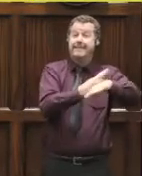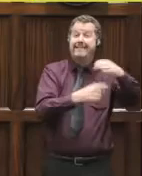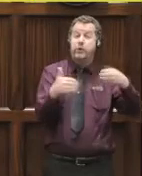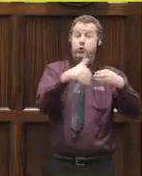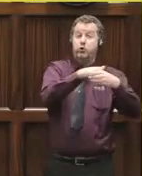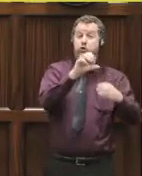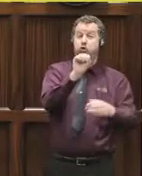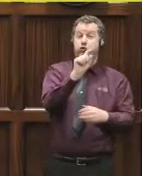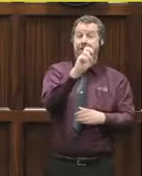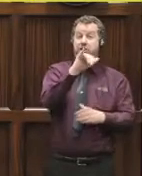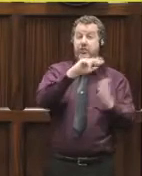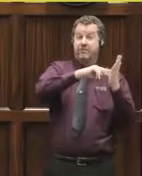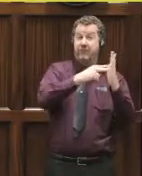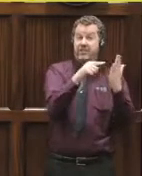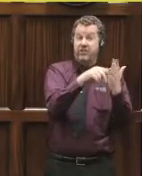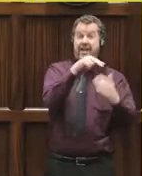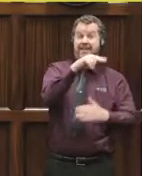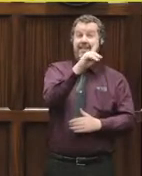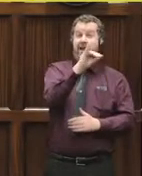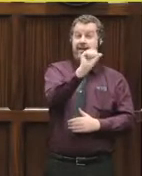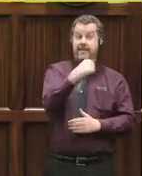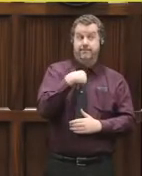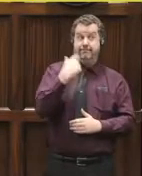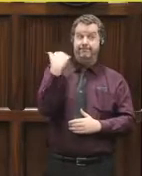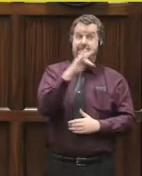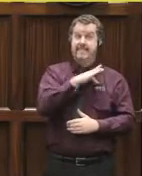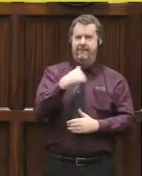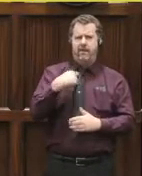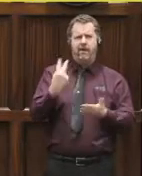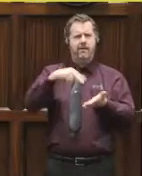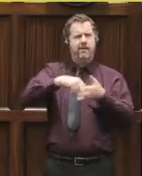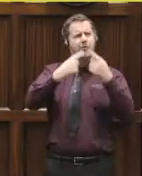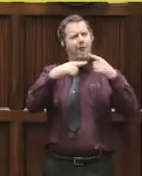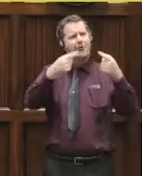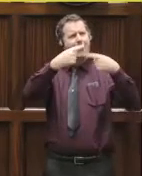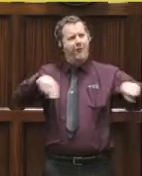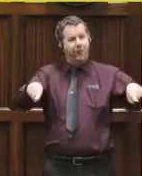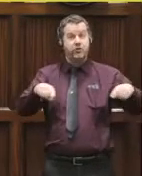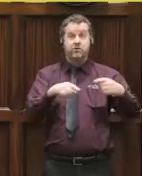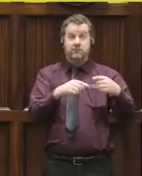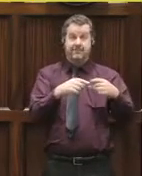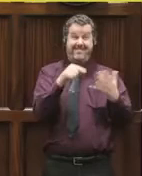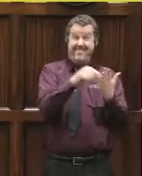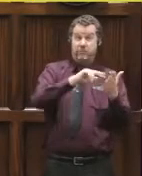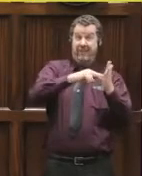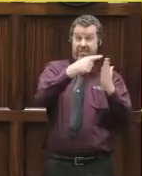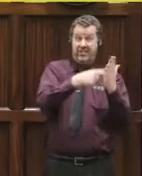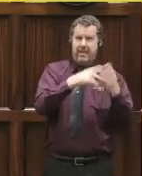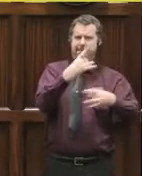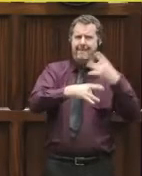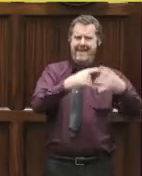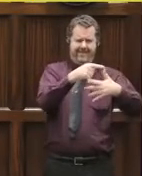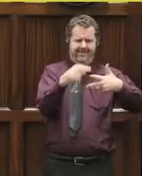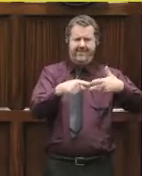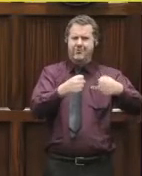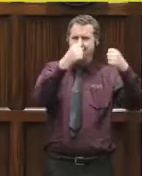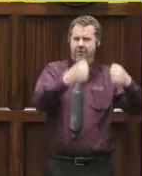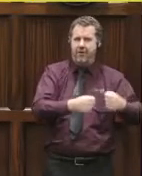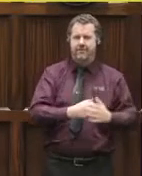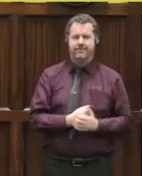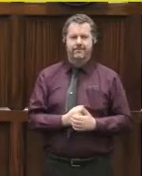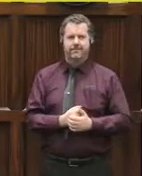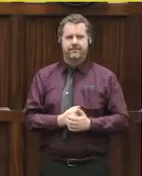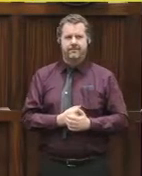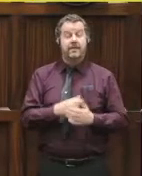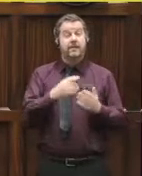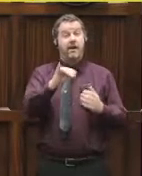Strategy, which I launched in July last, were strengthened. In addition to actions by providing for the extension